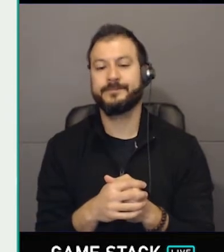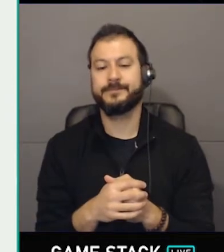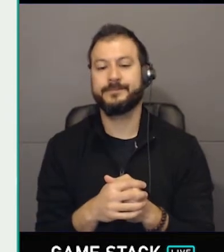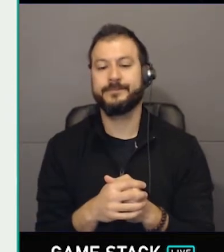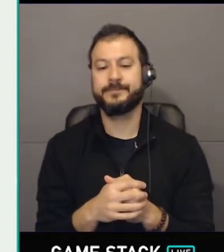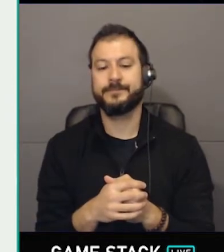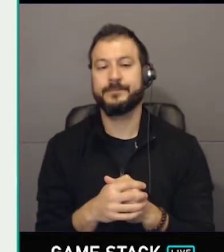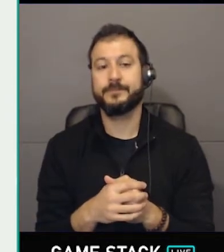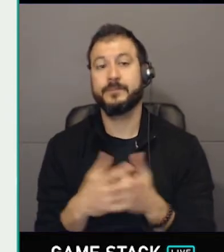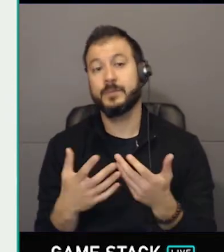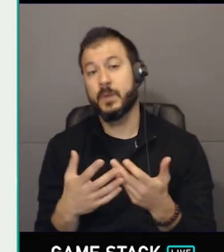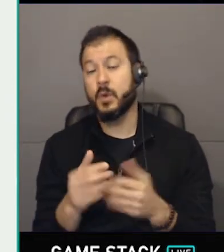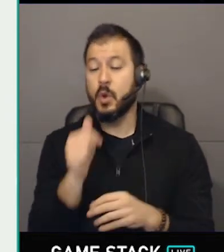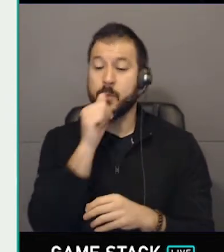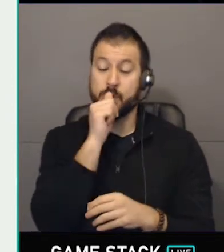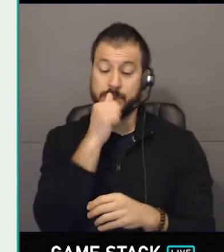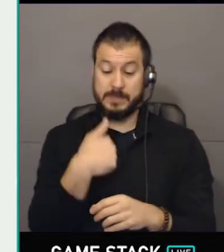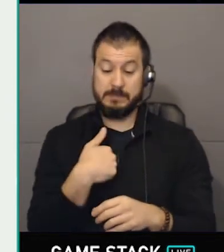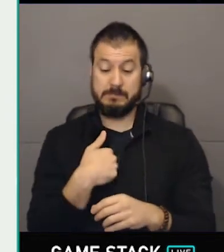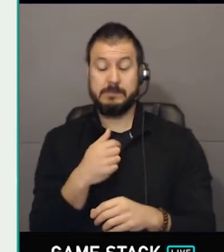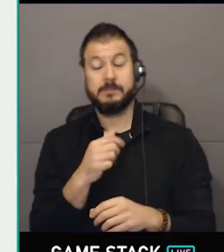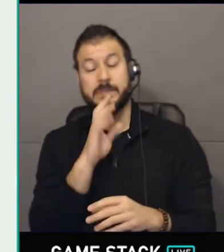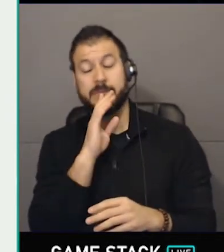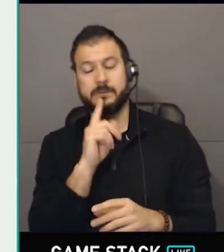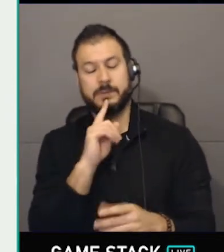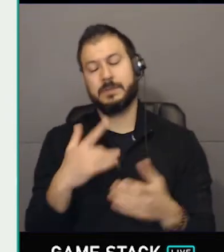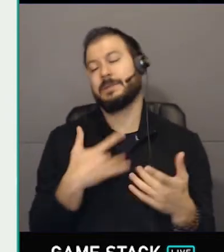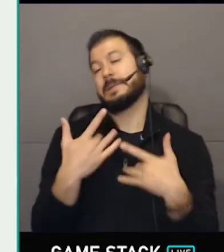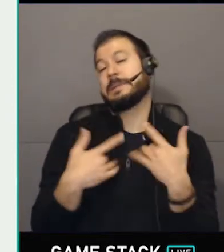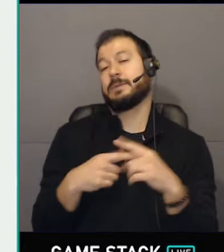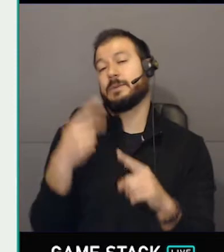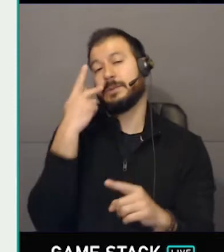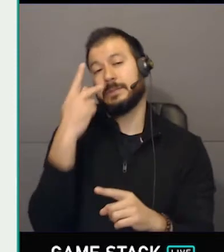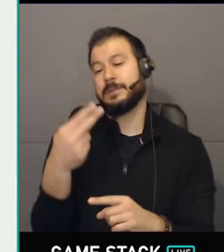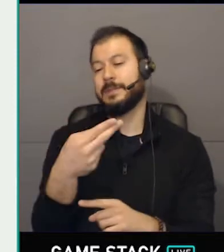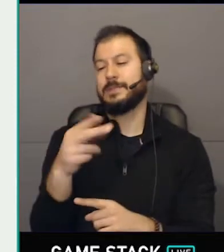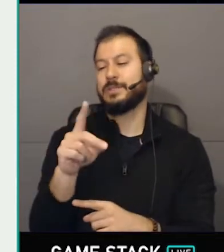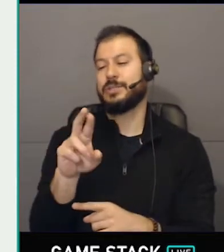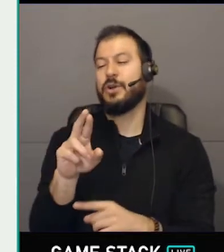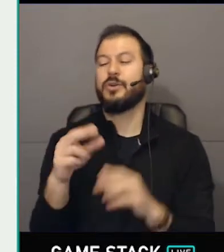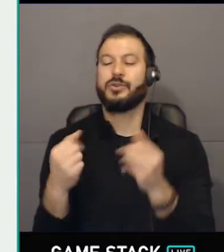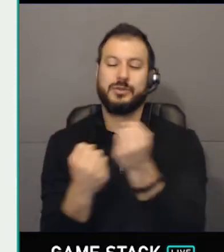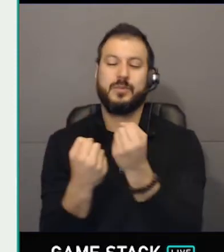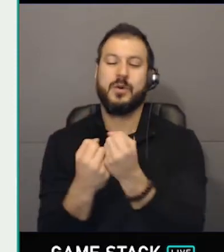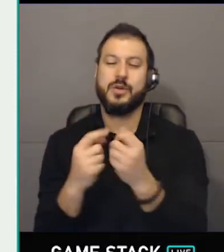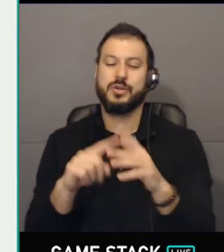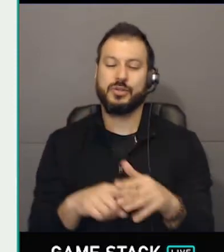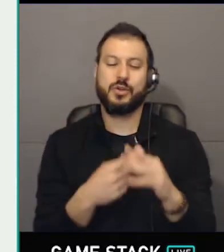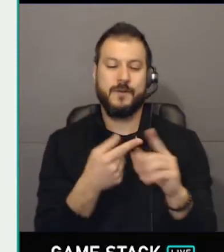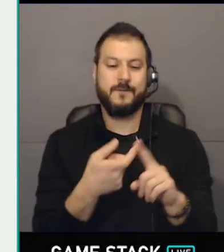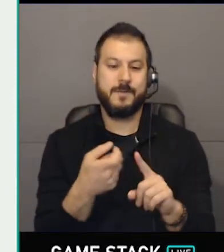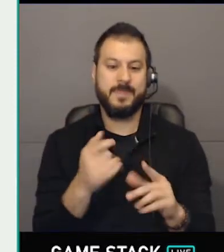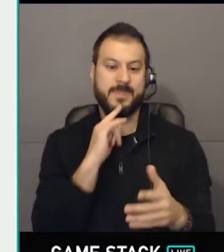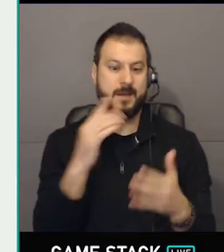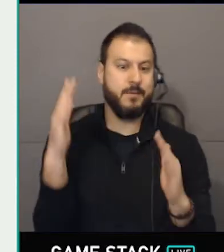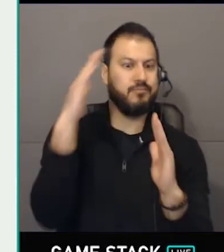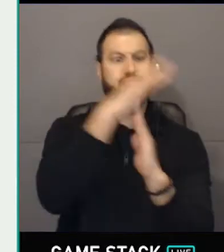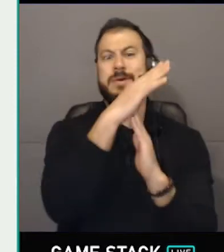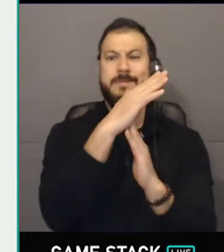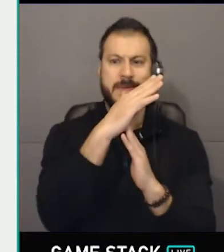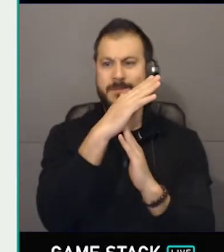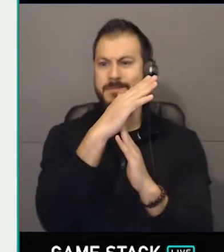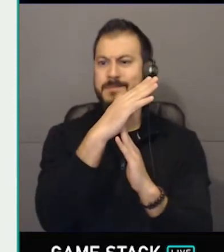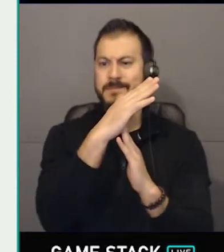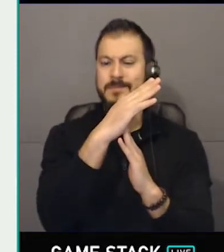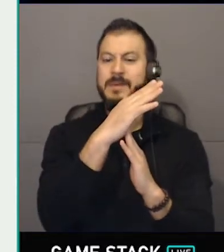So personally speaking, it's really exciting to see HDR support start to cross over from the premium and enthusiast market segments